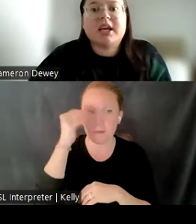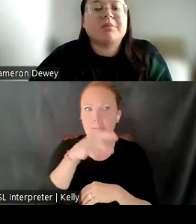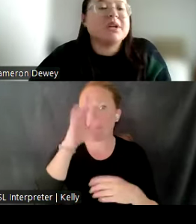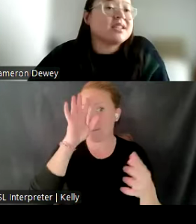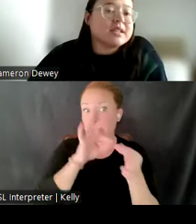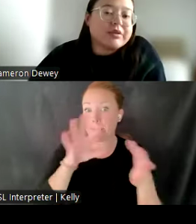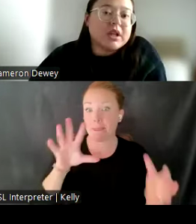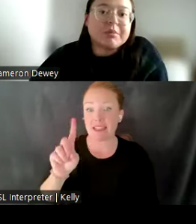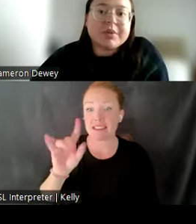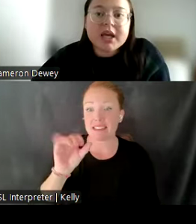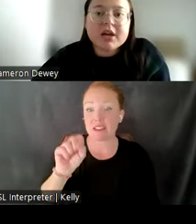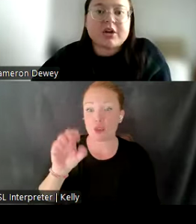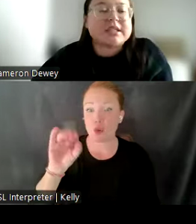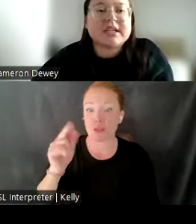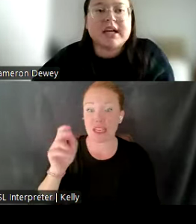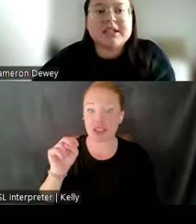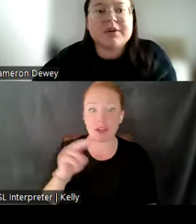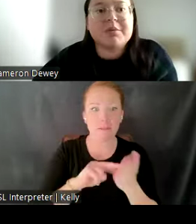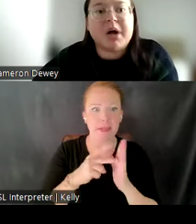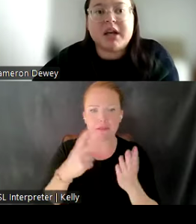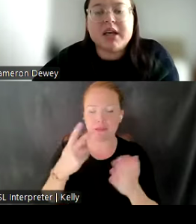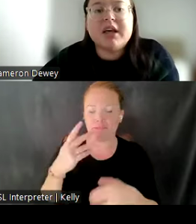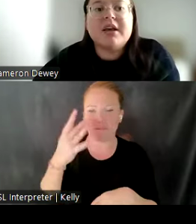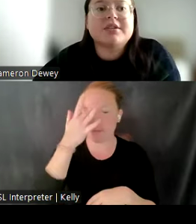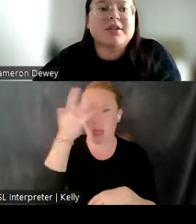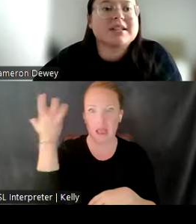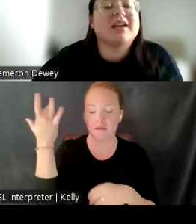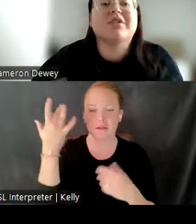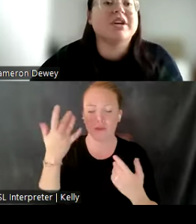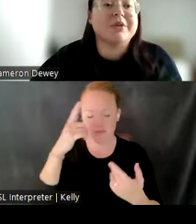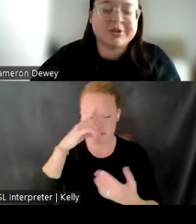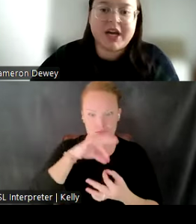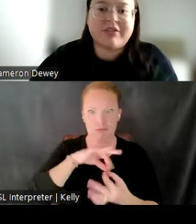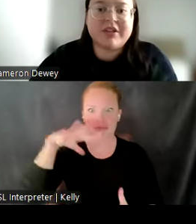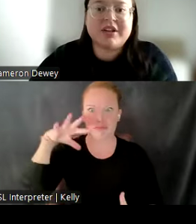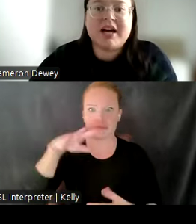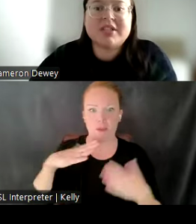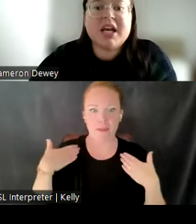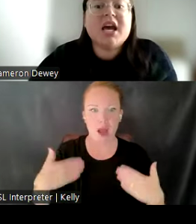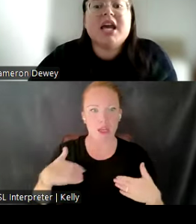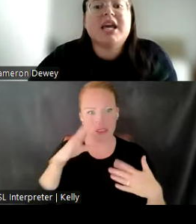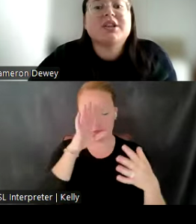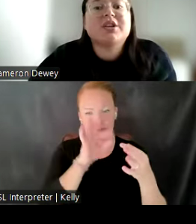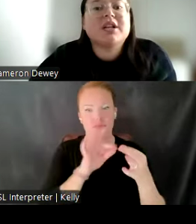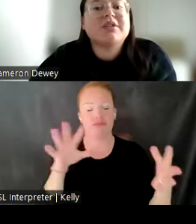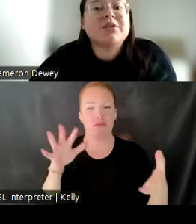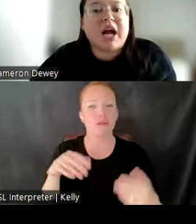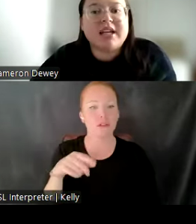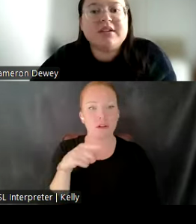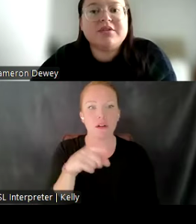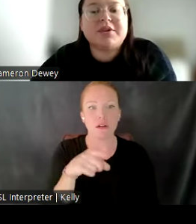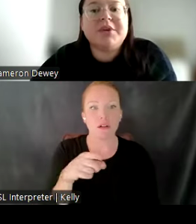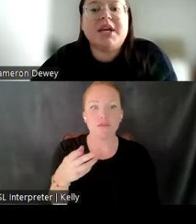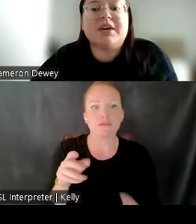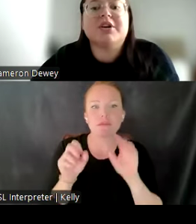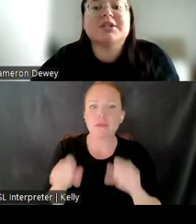Disassociation, it can be a sense of feeling blank or disconnected from the body. So that's kind of the image we have on the left. It can look like a variety